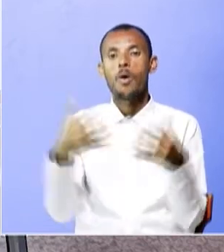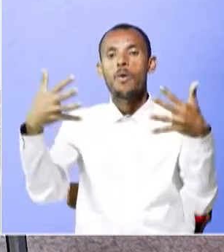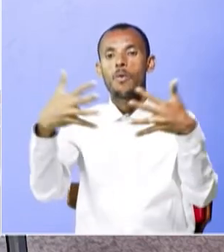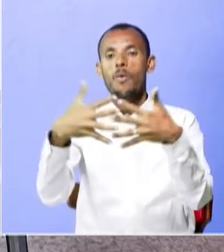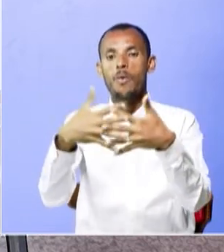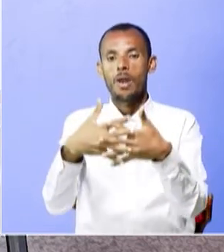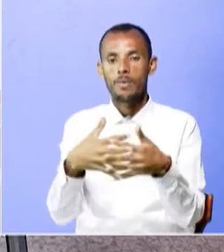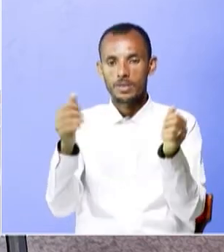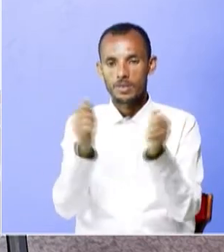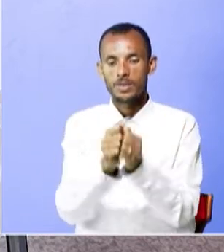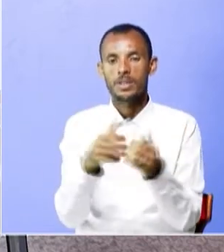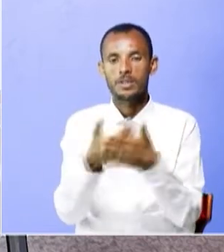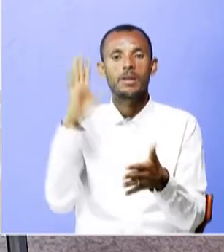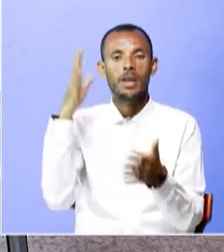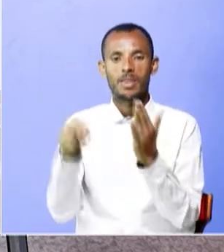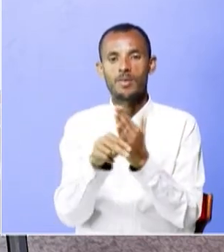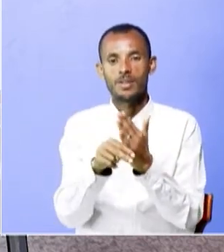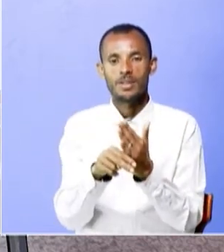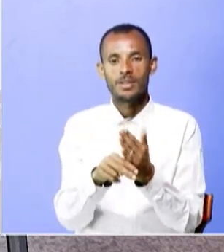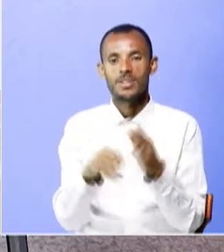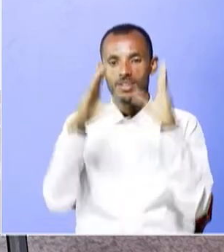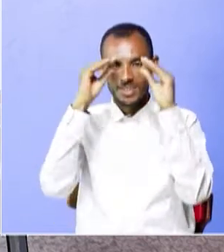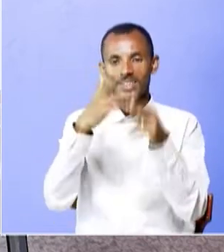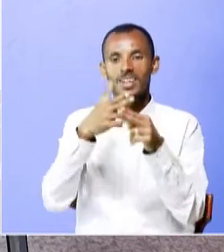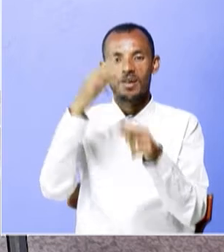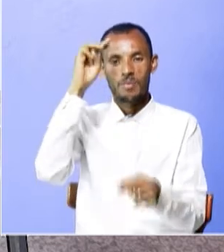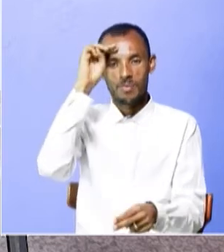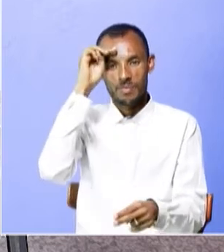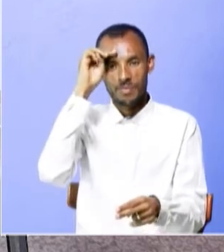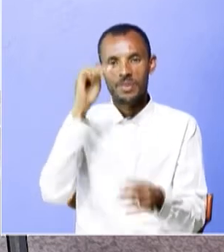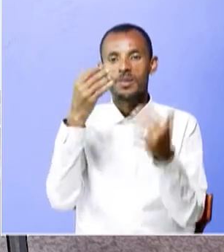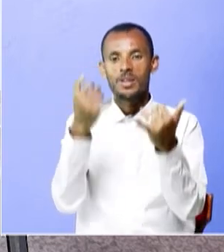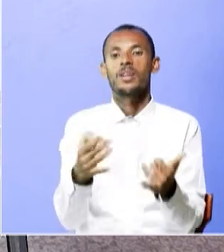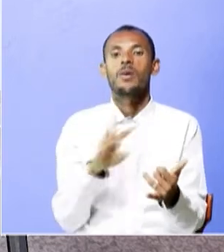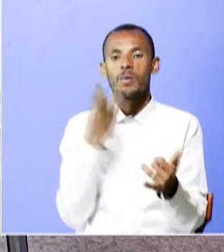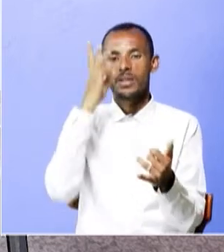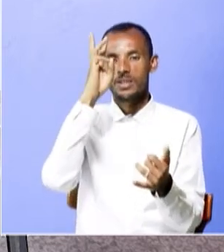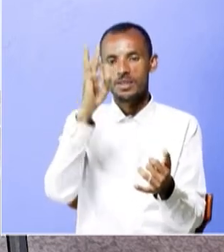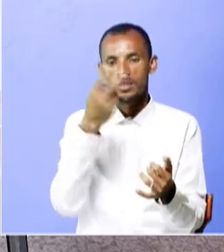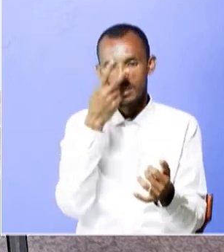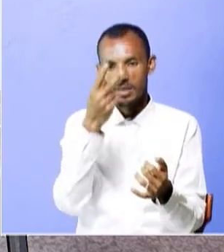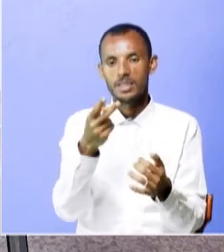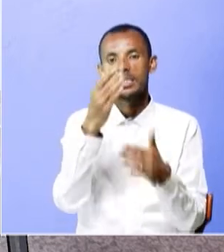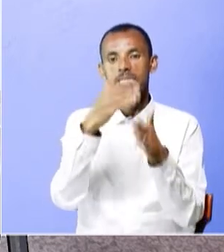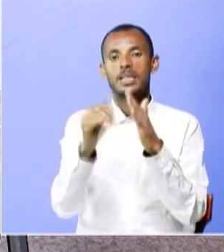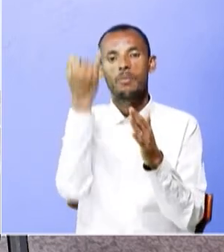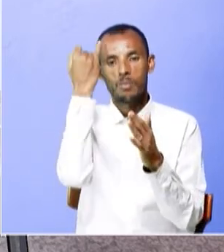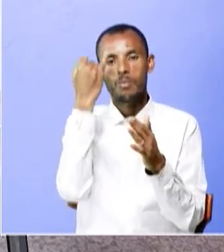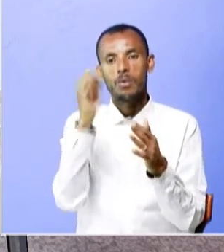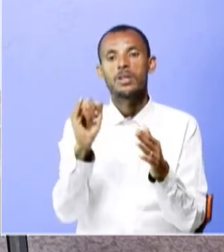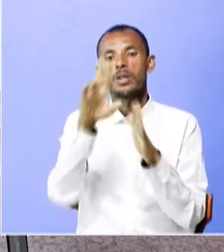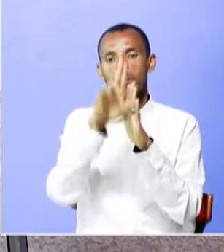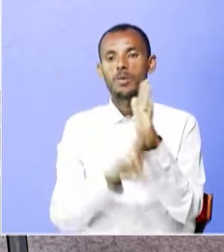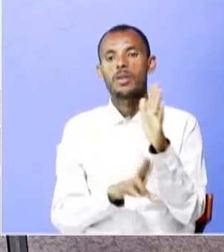Bureau in collaboration with Addis Media Network. I'm teacher Mamu. Today we will see some points on